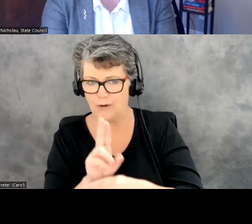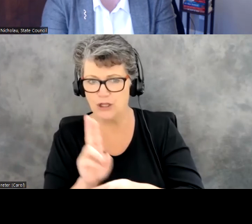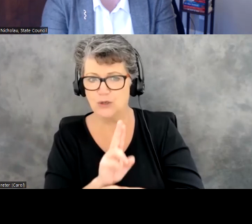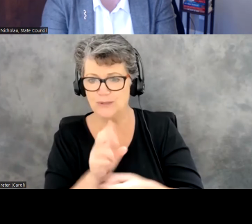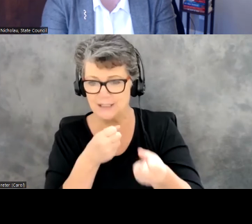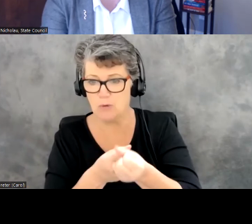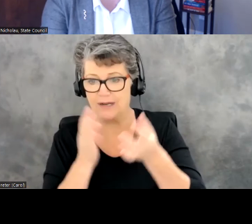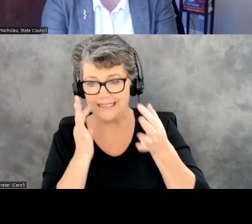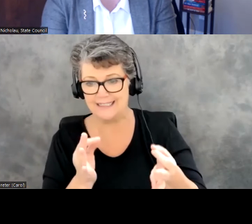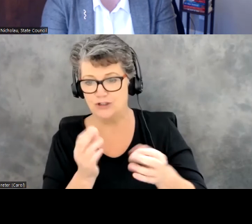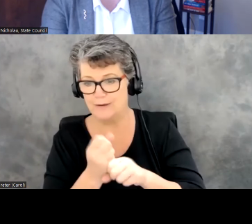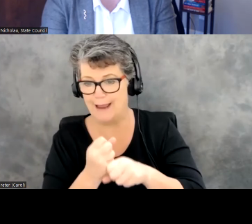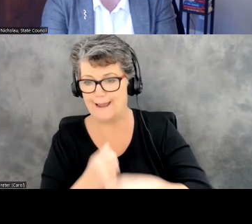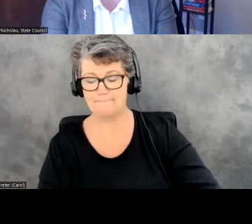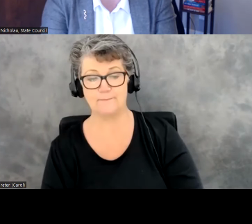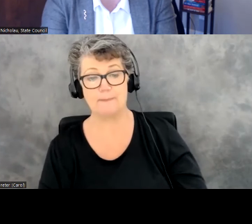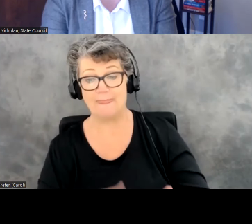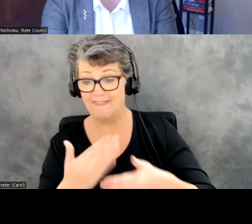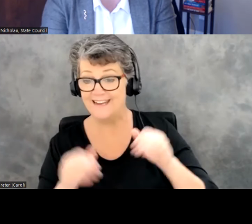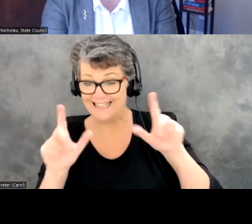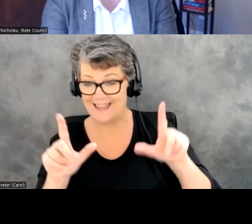decision-making. Next slide.